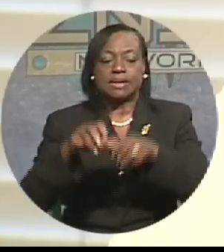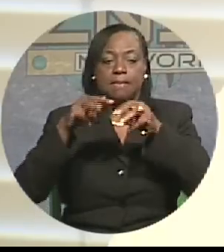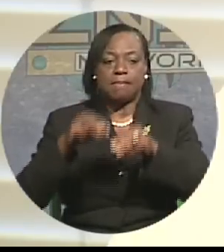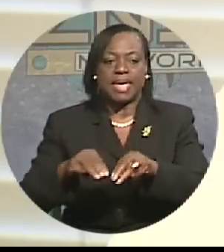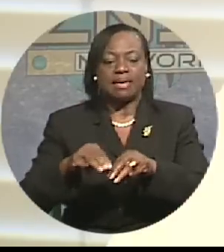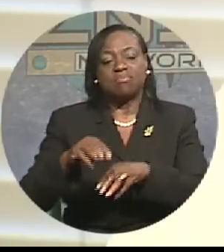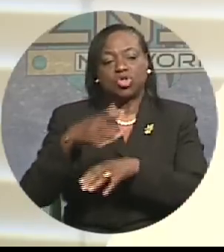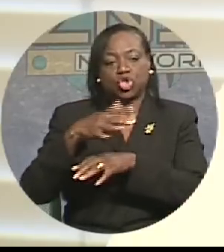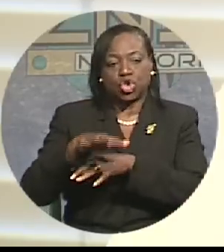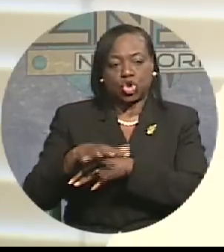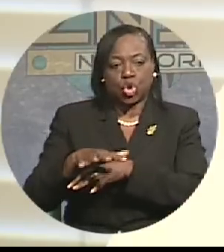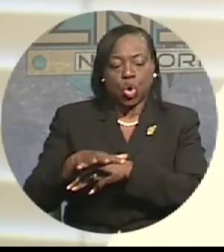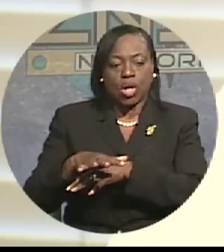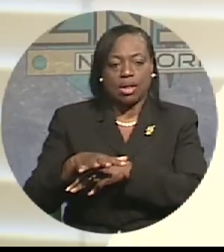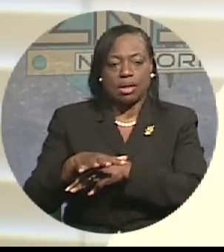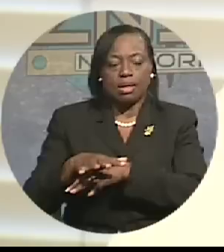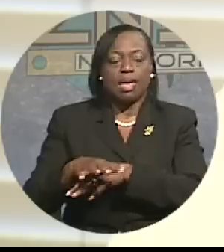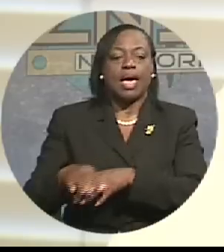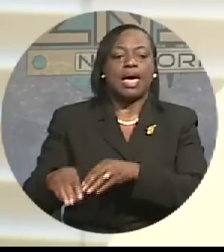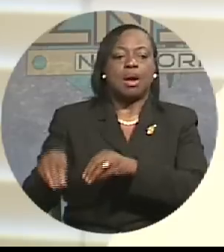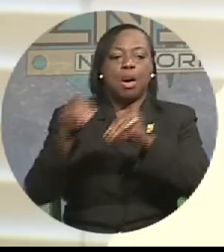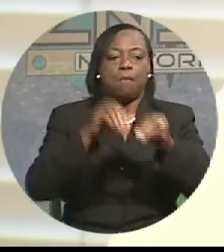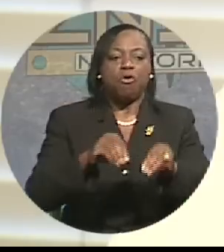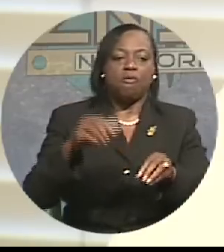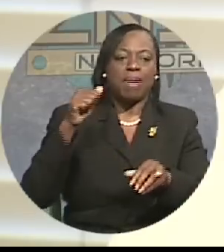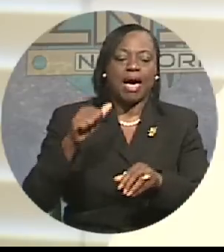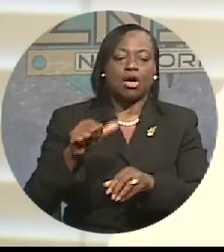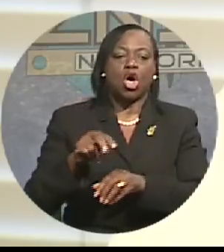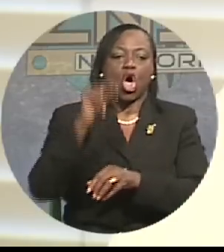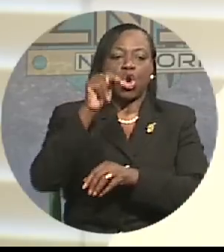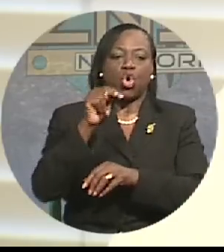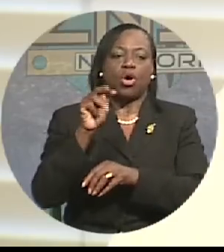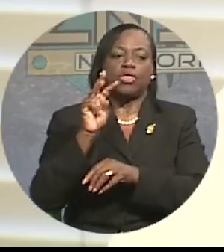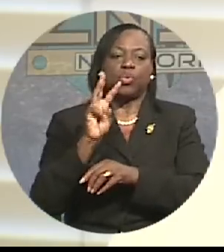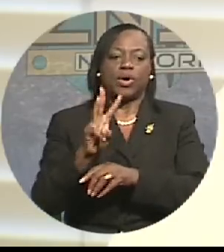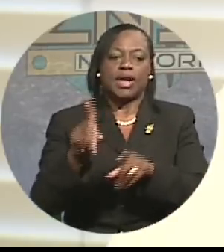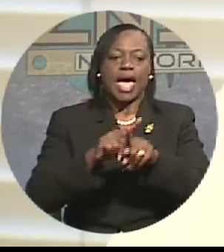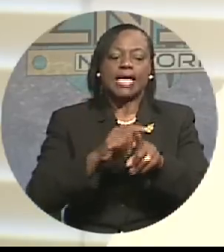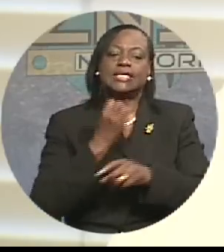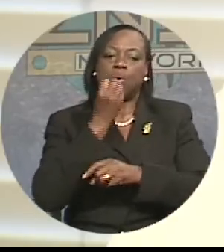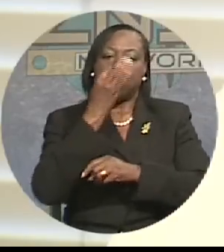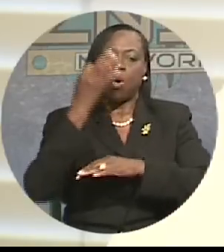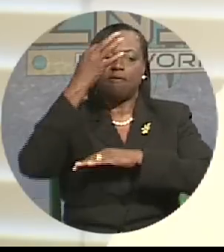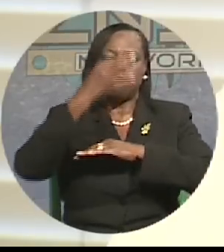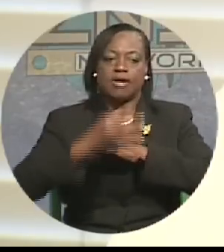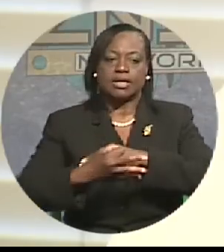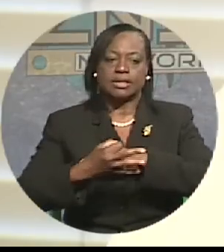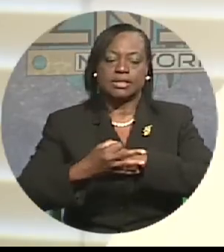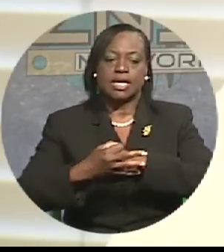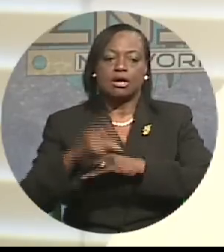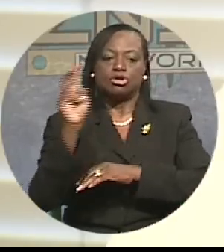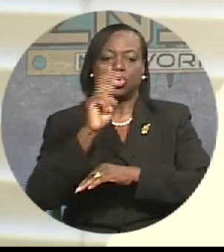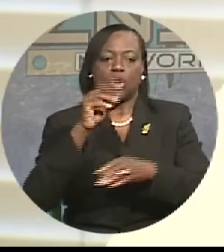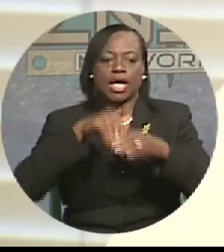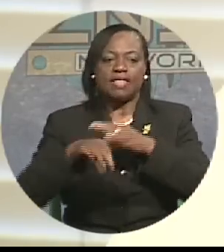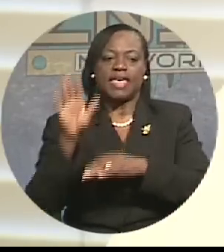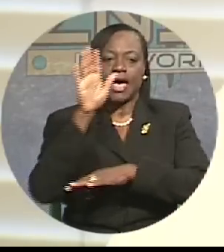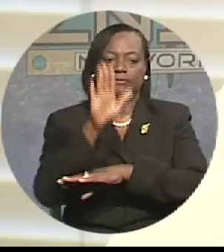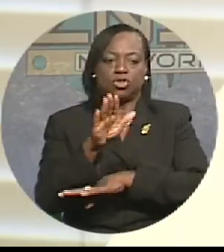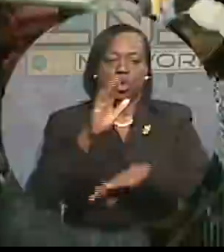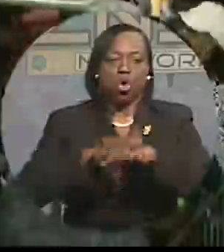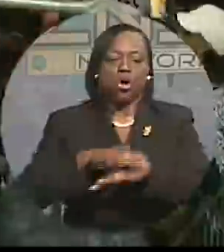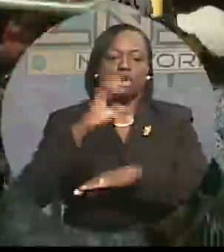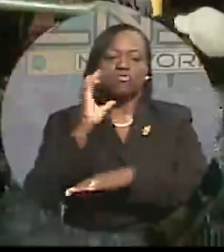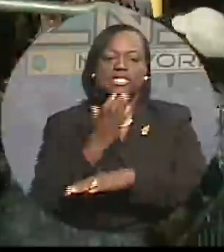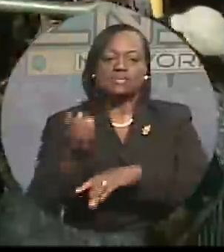stall and move back northward as a warm front at about 2 o'clock in the afternoon on Christmas